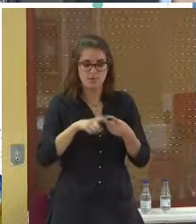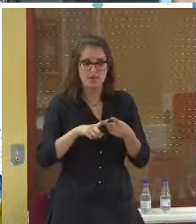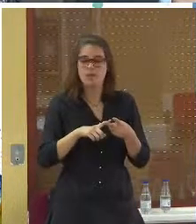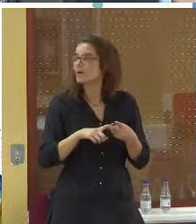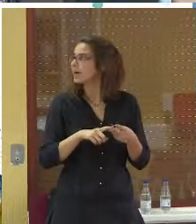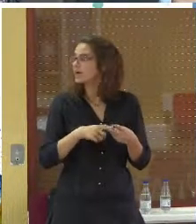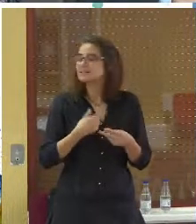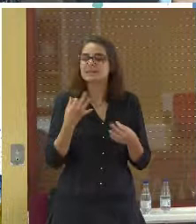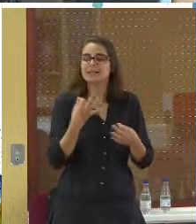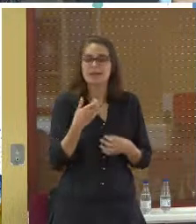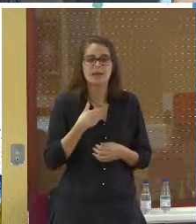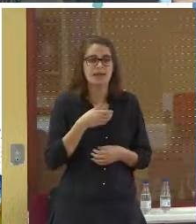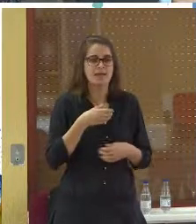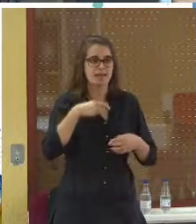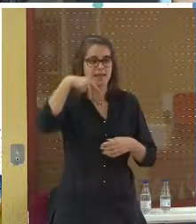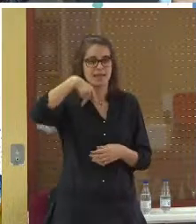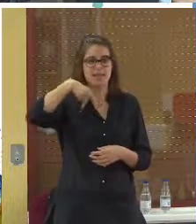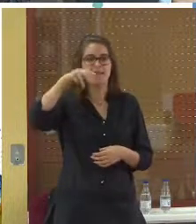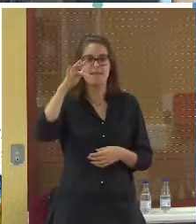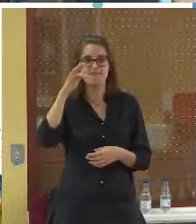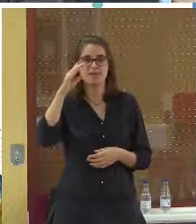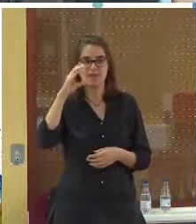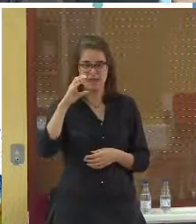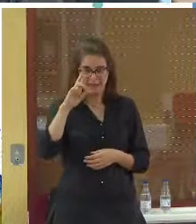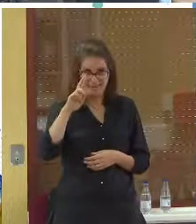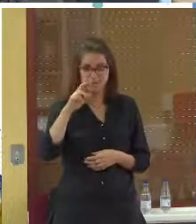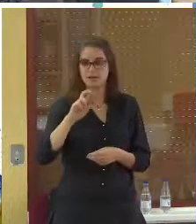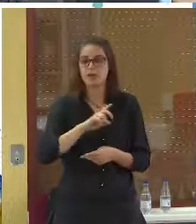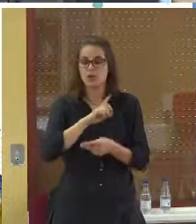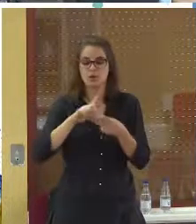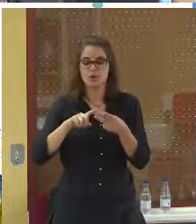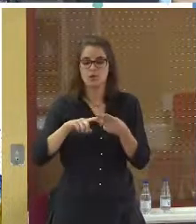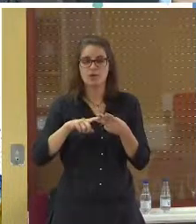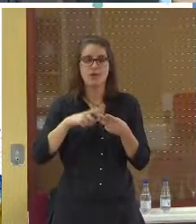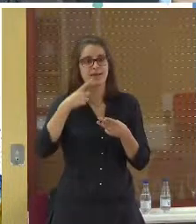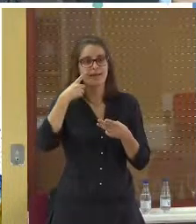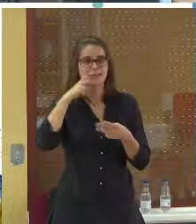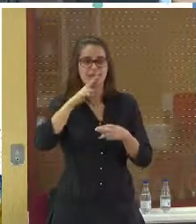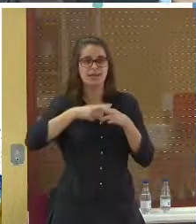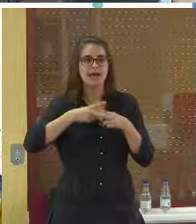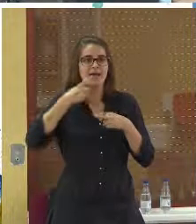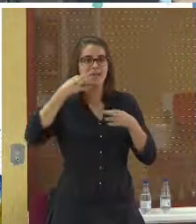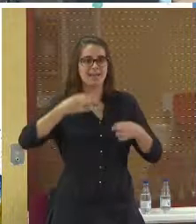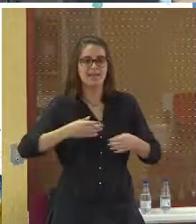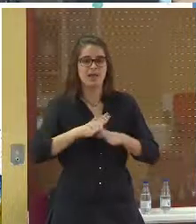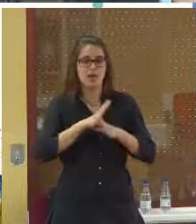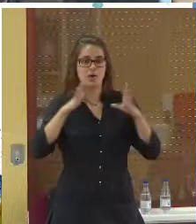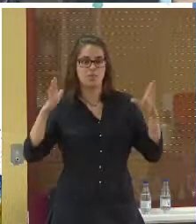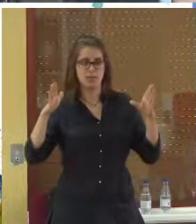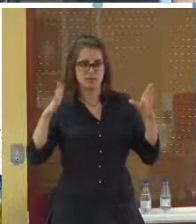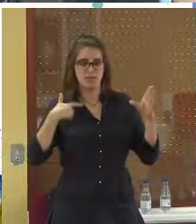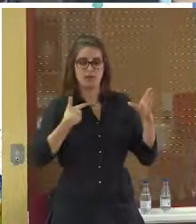NFC, and augmented reality. The QR, augmented reality, and the